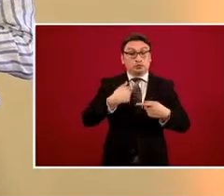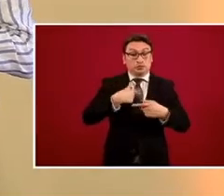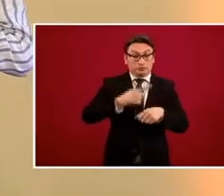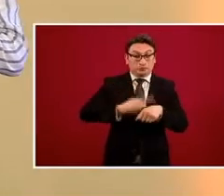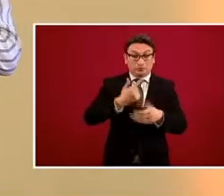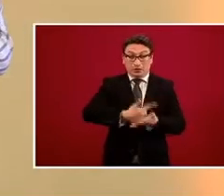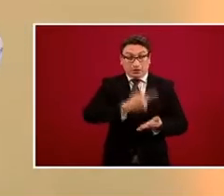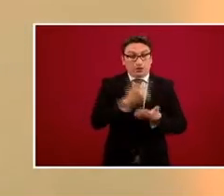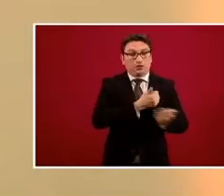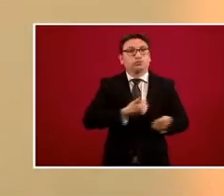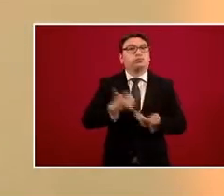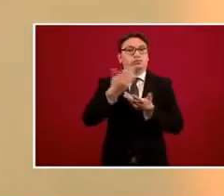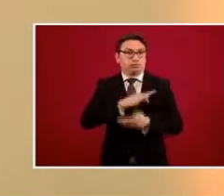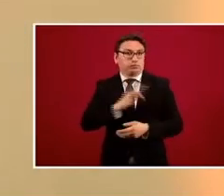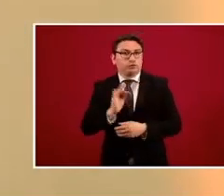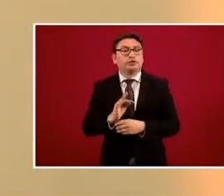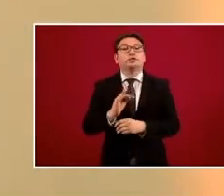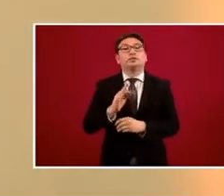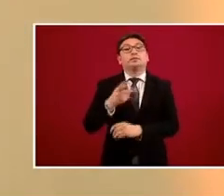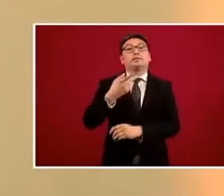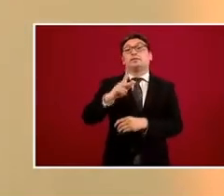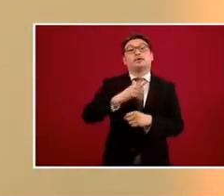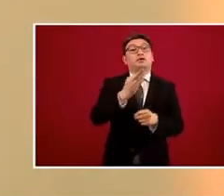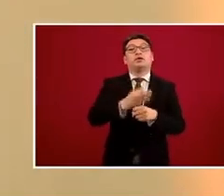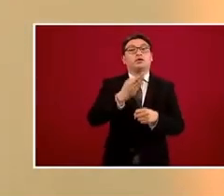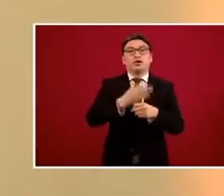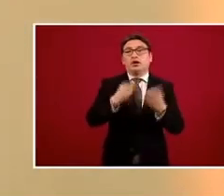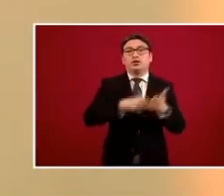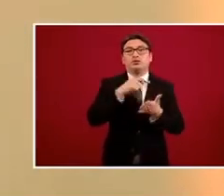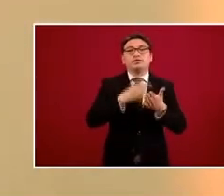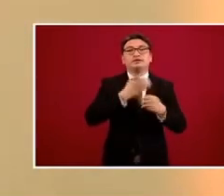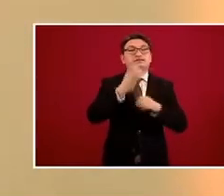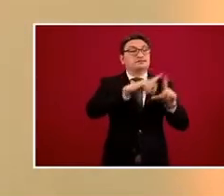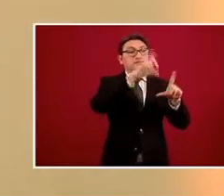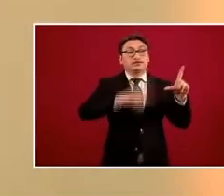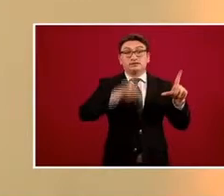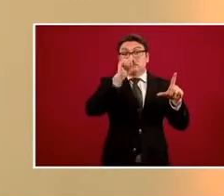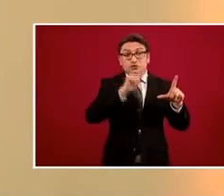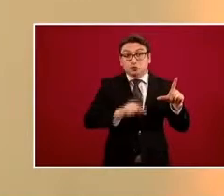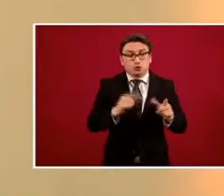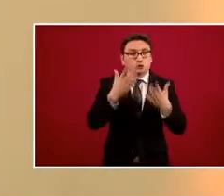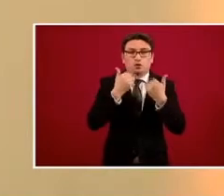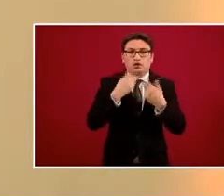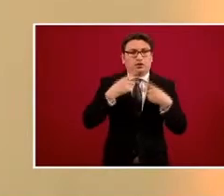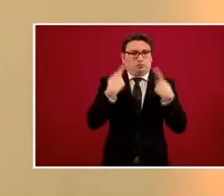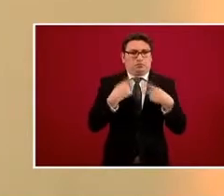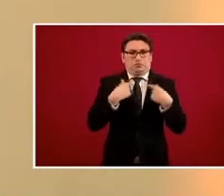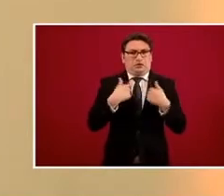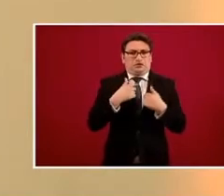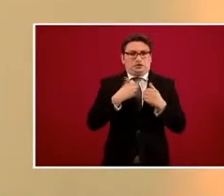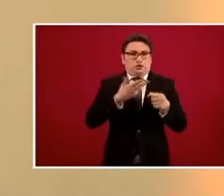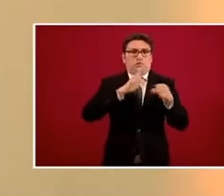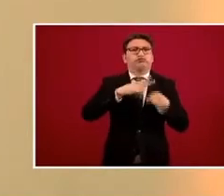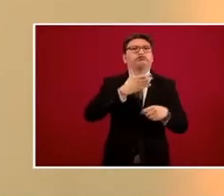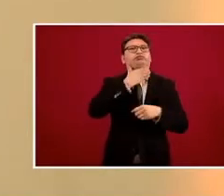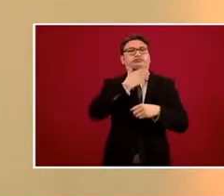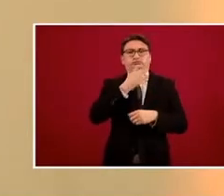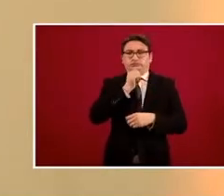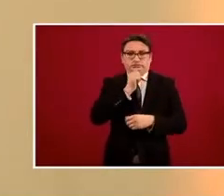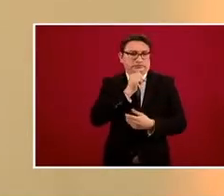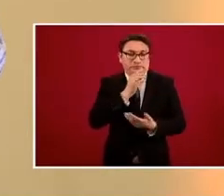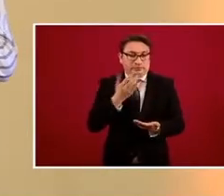exhibiting symptoms. Why do we say this? Because the time will come in which our health system